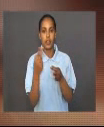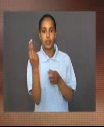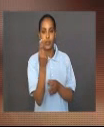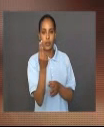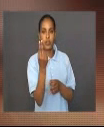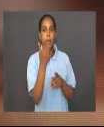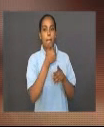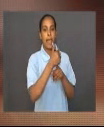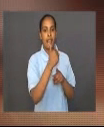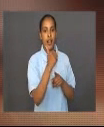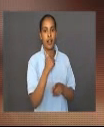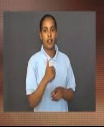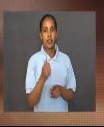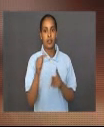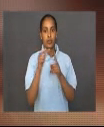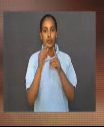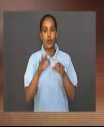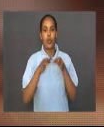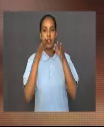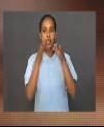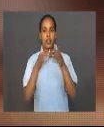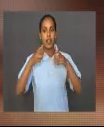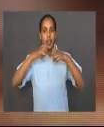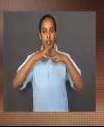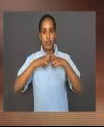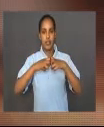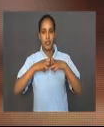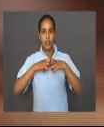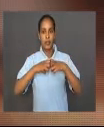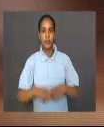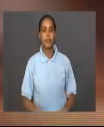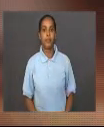use metal to conduct electricity,